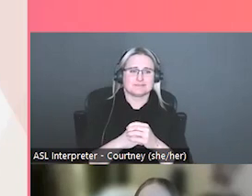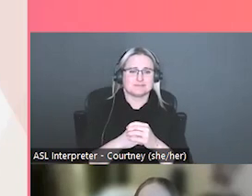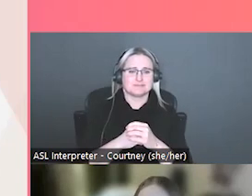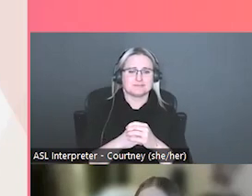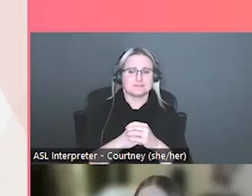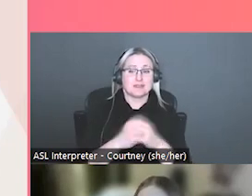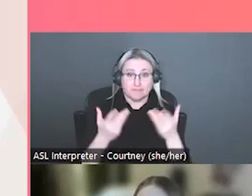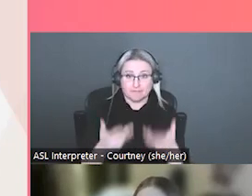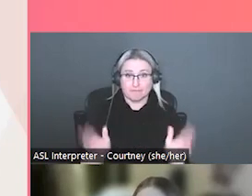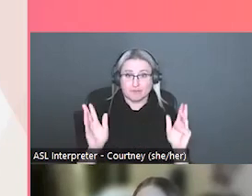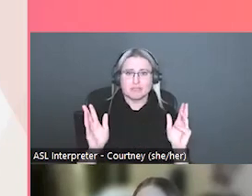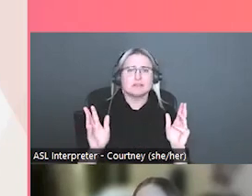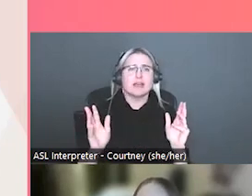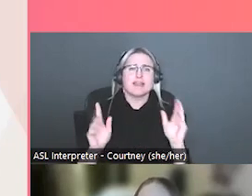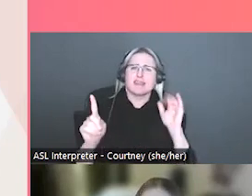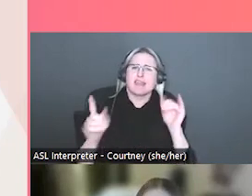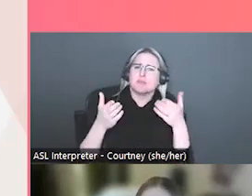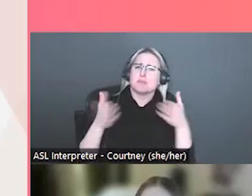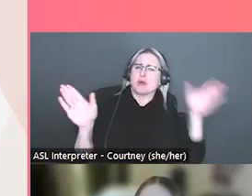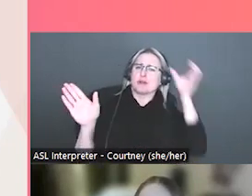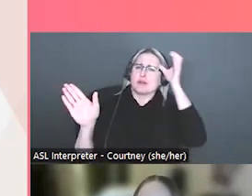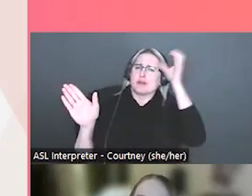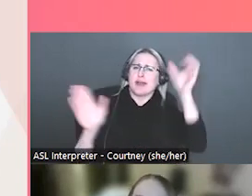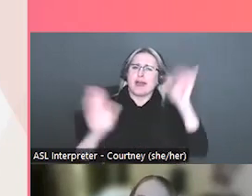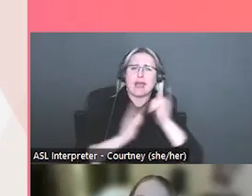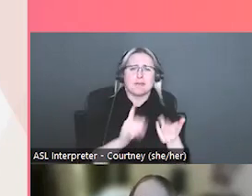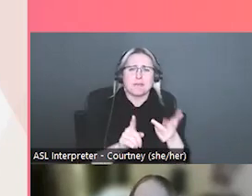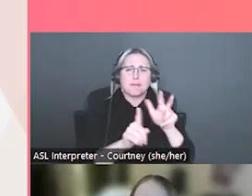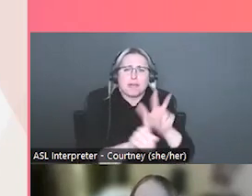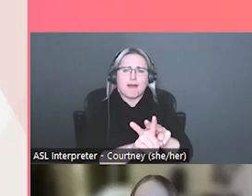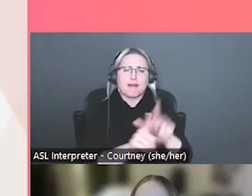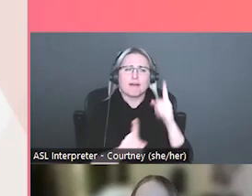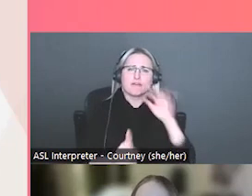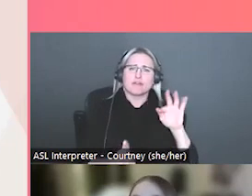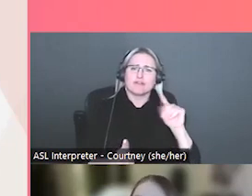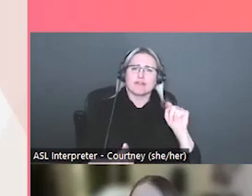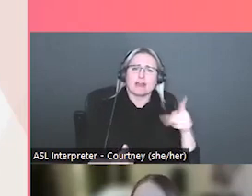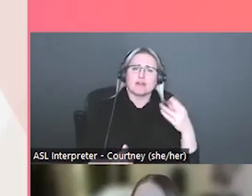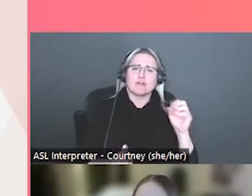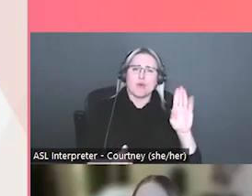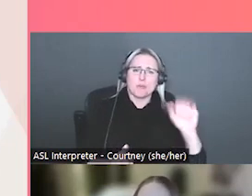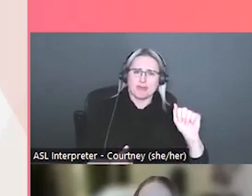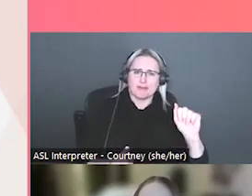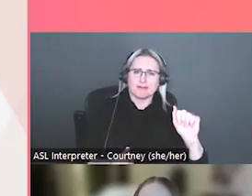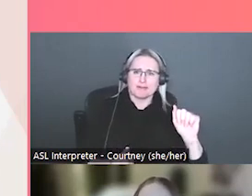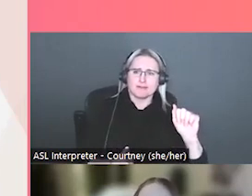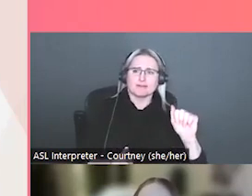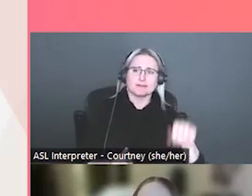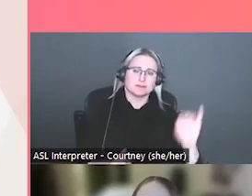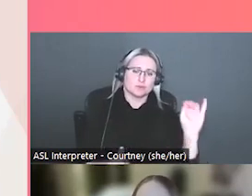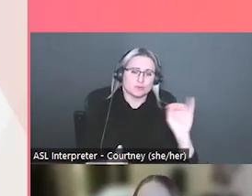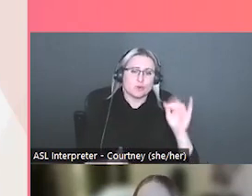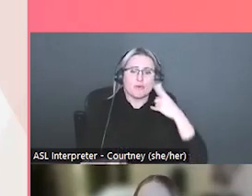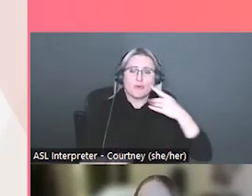can apply this broader context of fat phobia to some situations and weight-based discrimination to